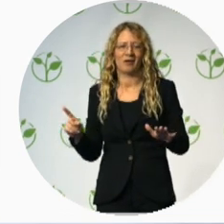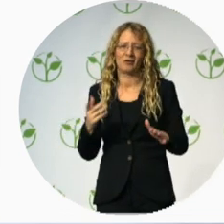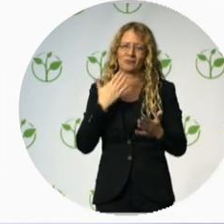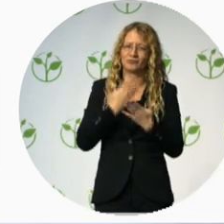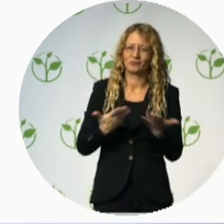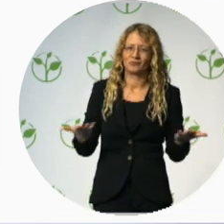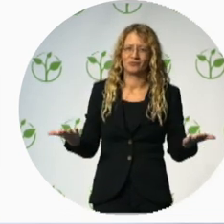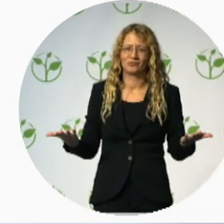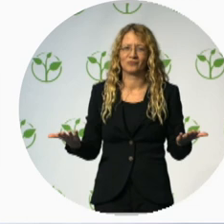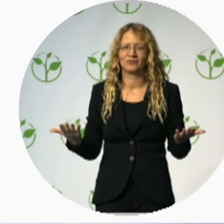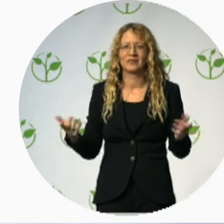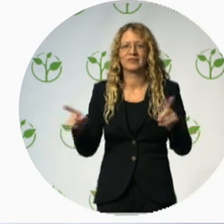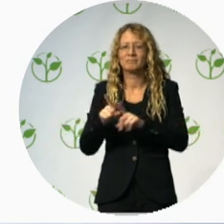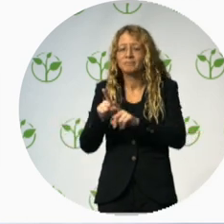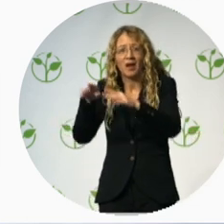accessibility checker.